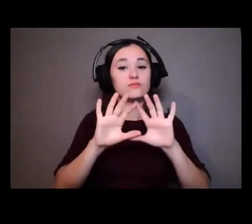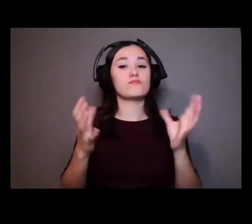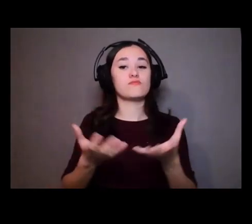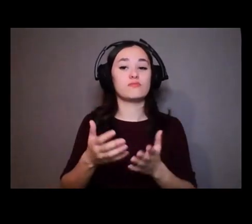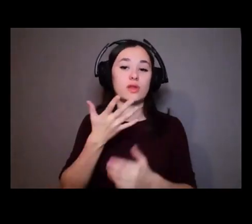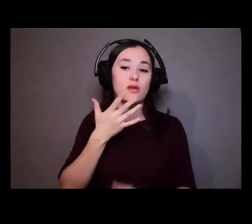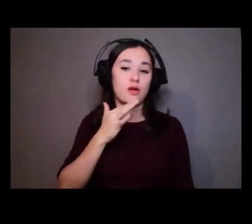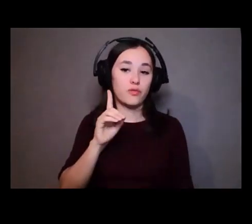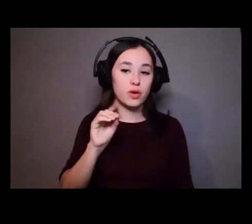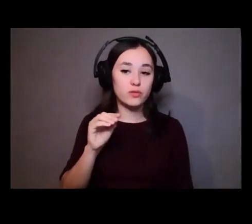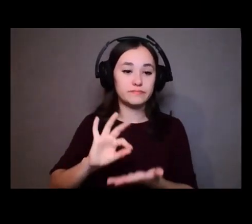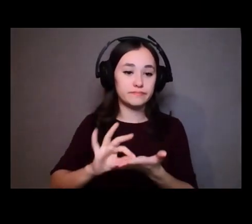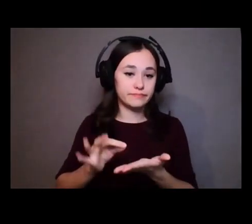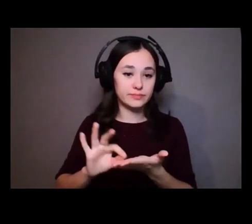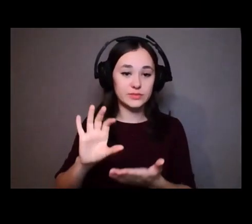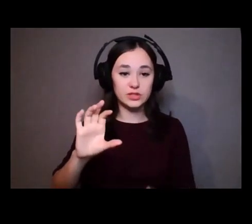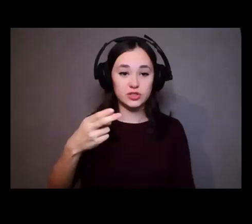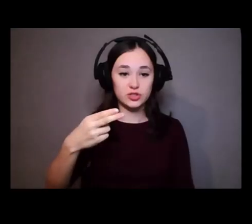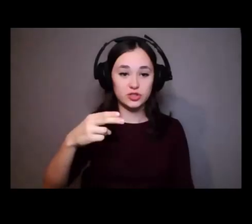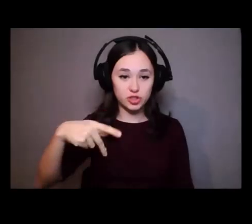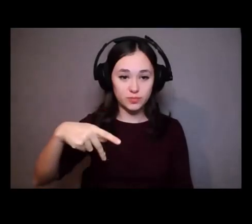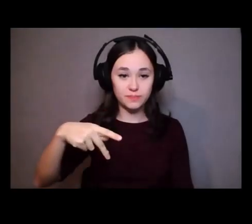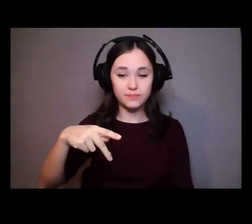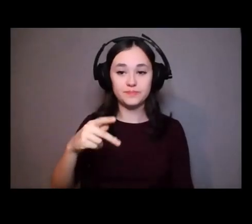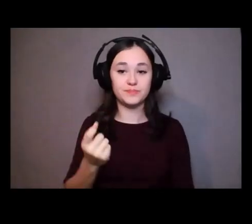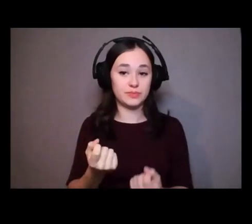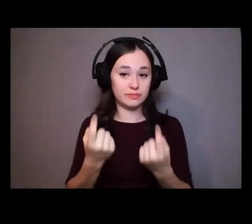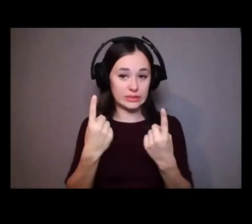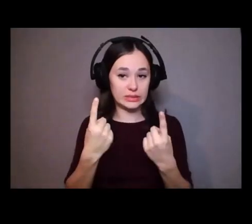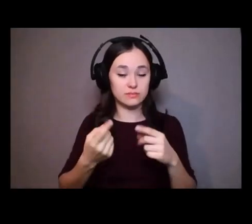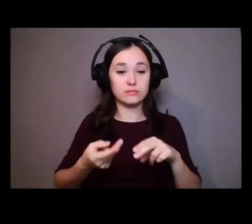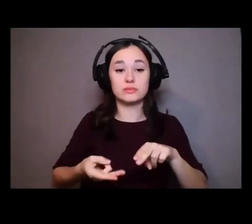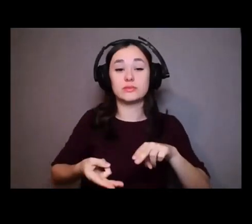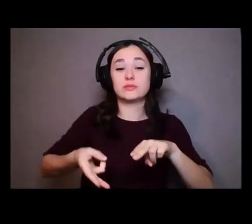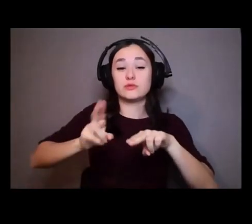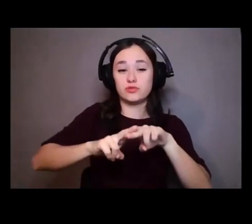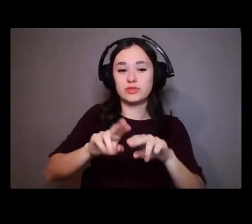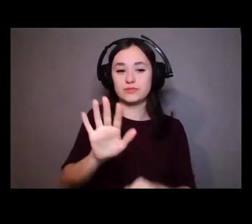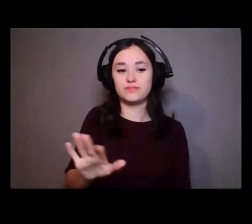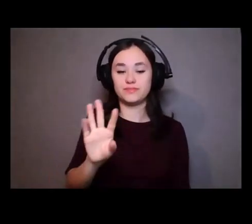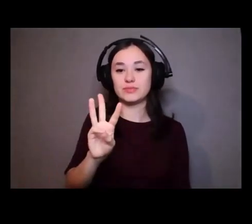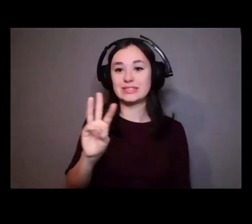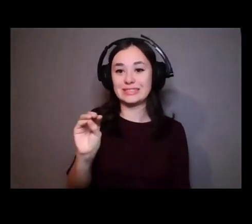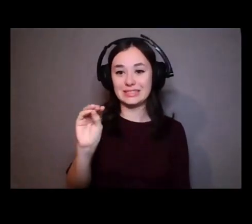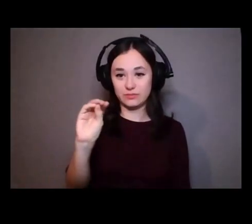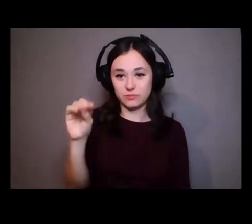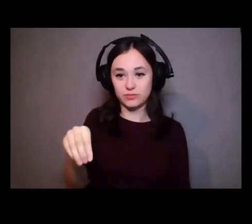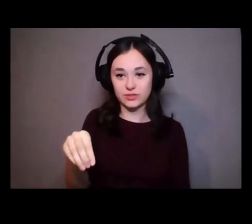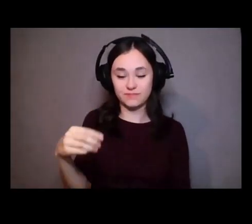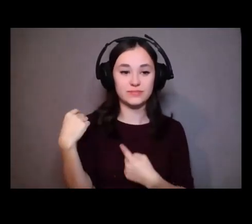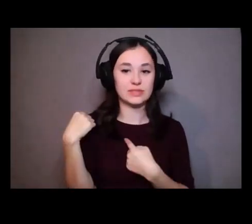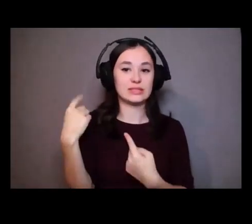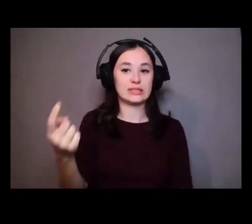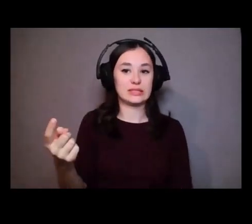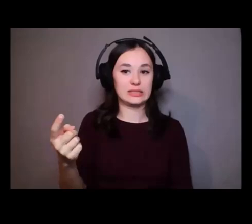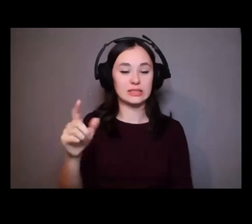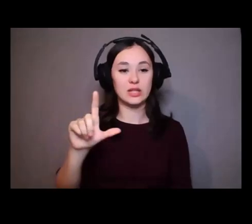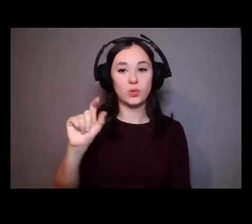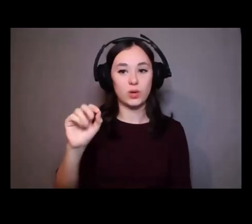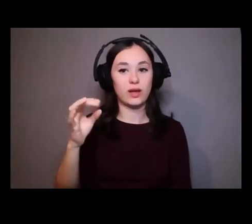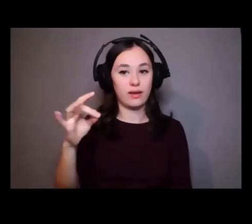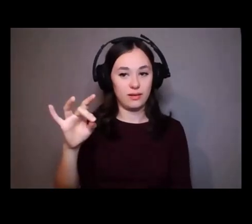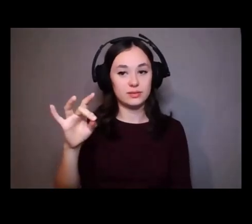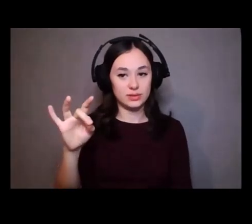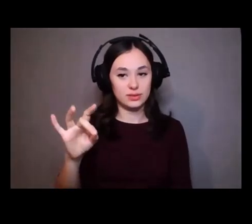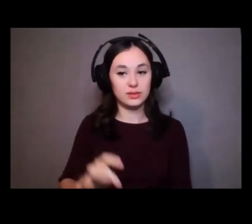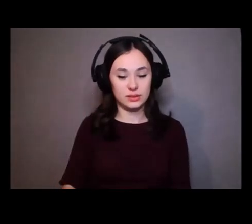CHIP spending writ large has increased by about 60% since state fiscal year 2018.